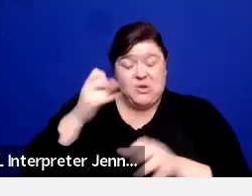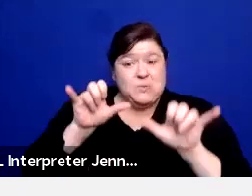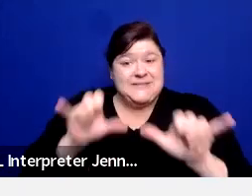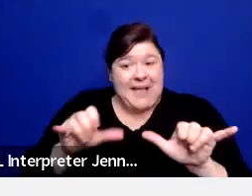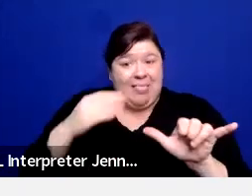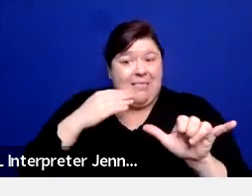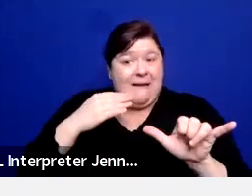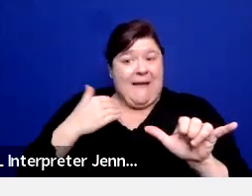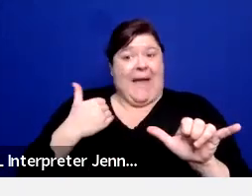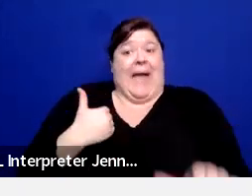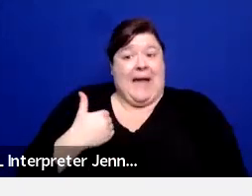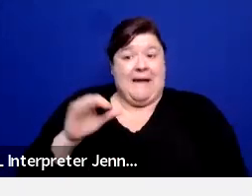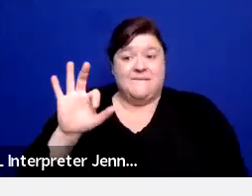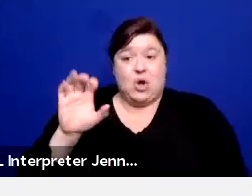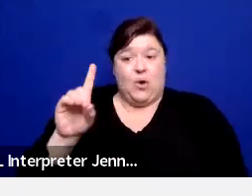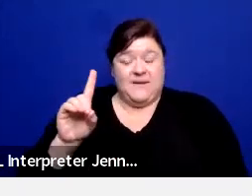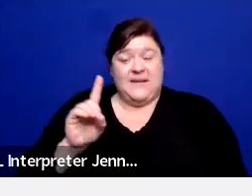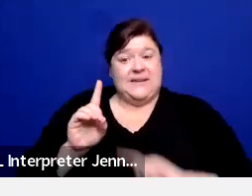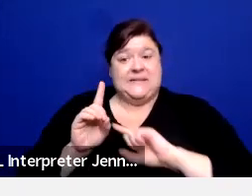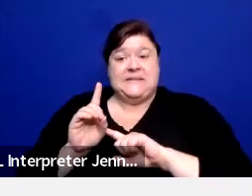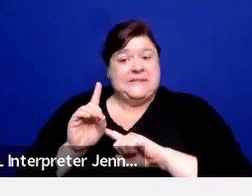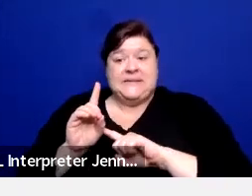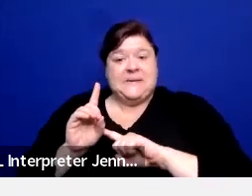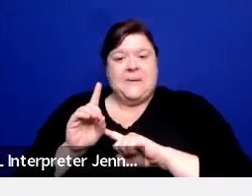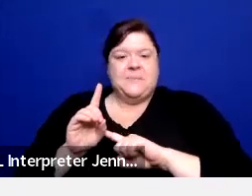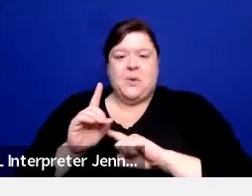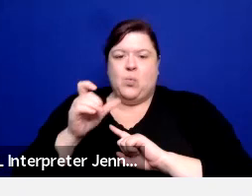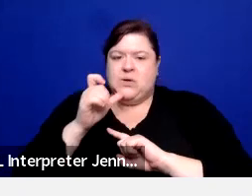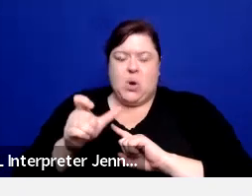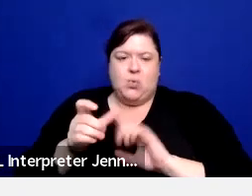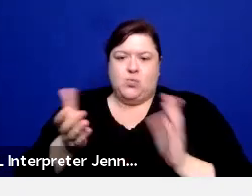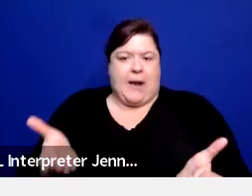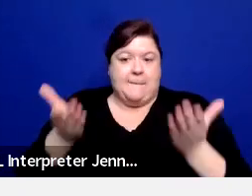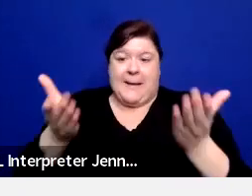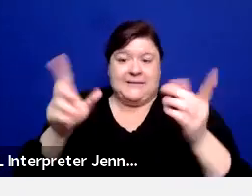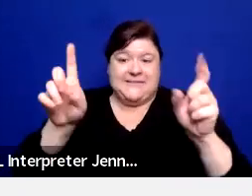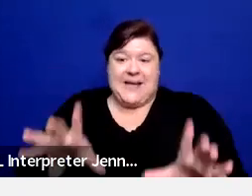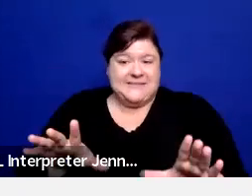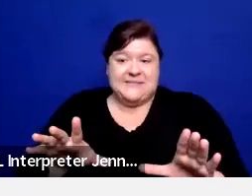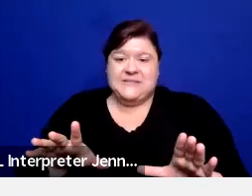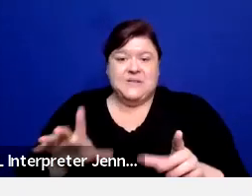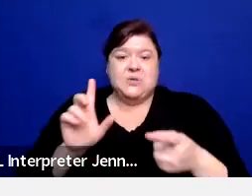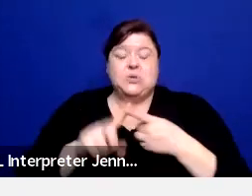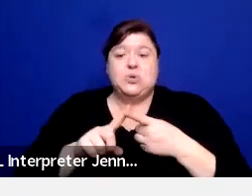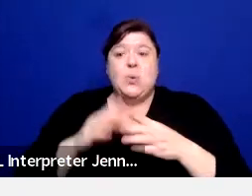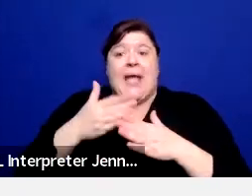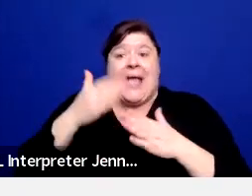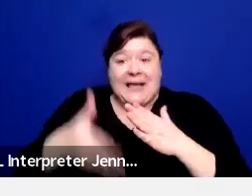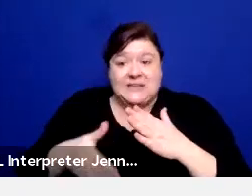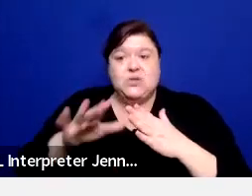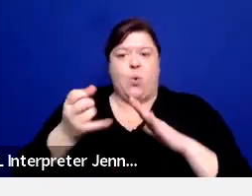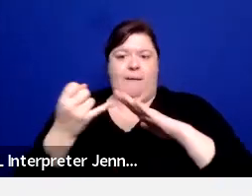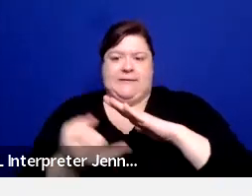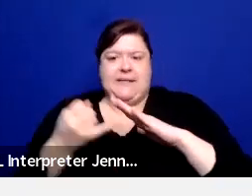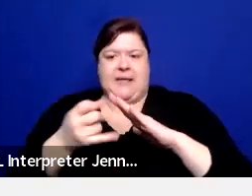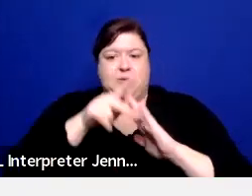using tests as a way to end your isolation period. Rather, we recommend using the time-based strategy. So